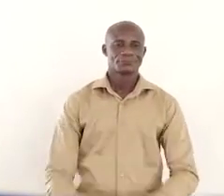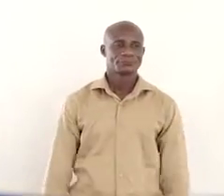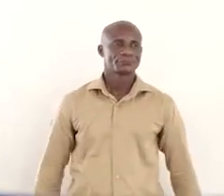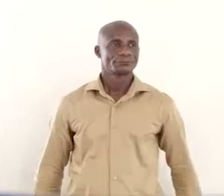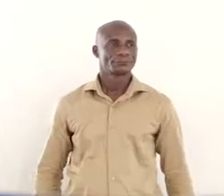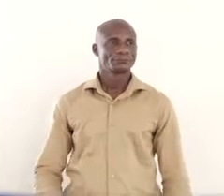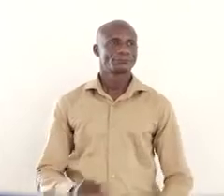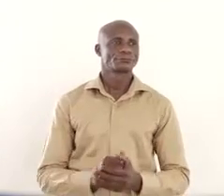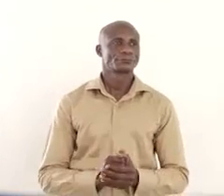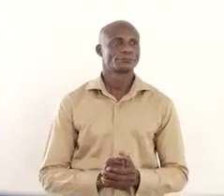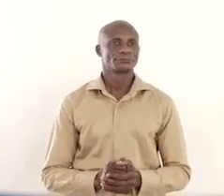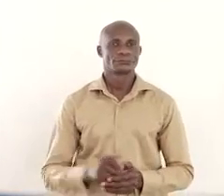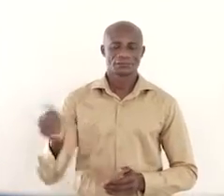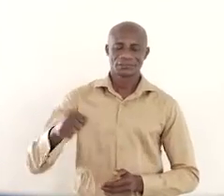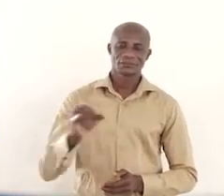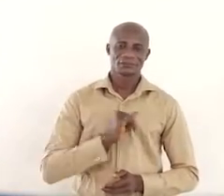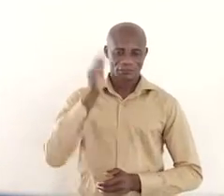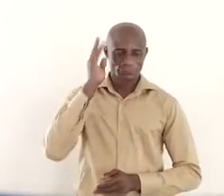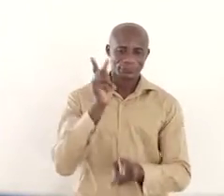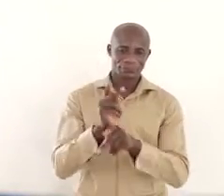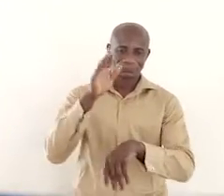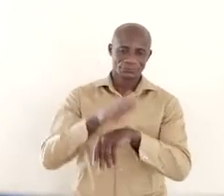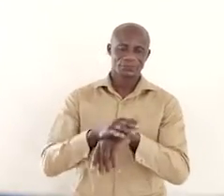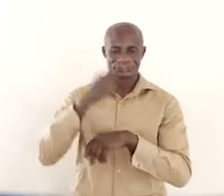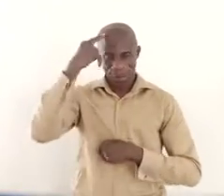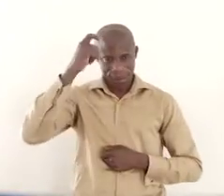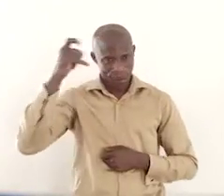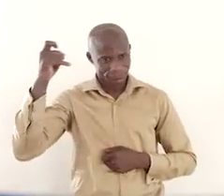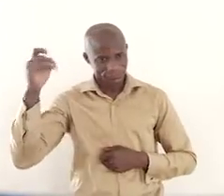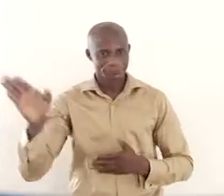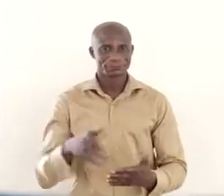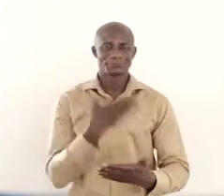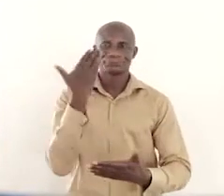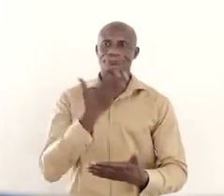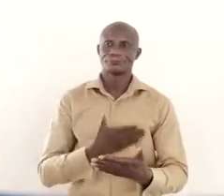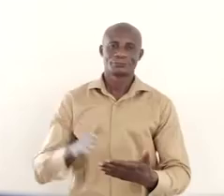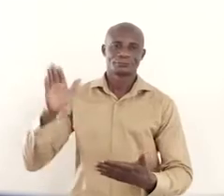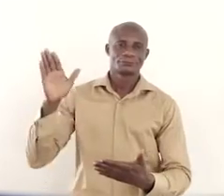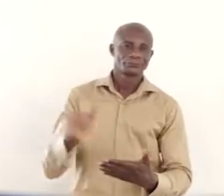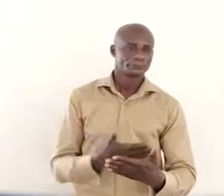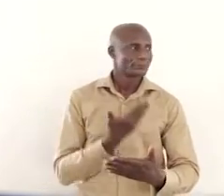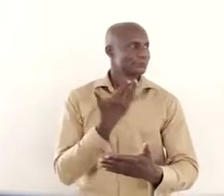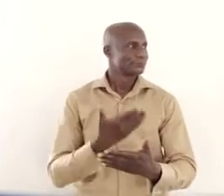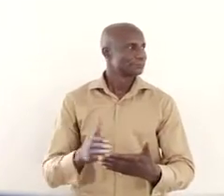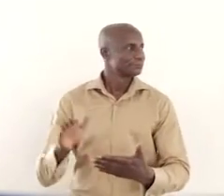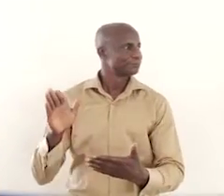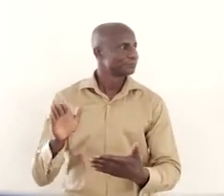dawns. Yes, I'll keep on dreaming until the new day dawns.